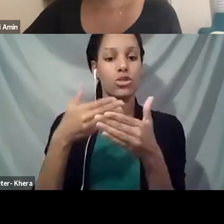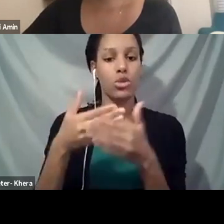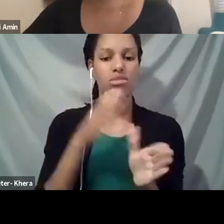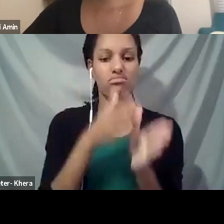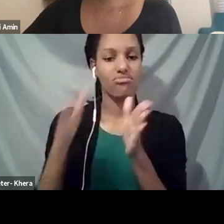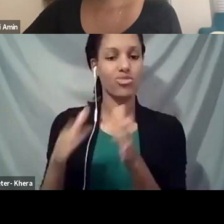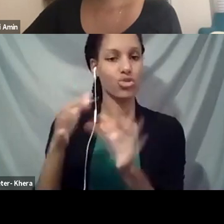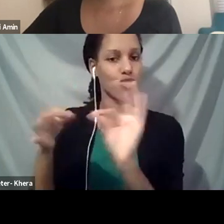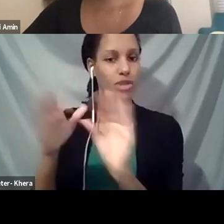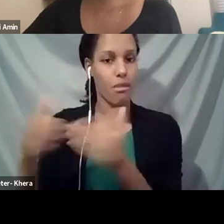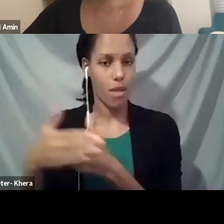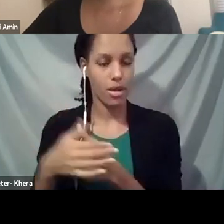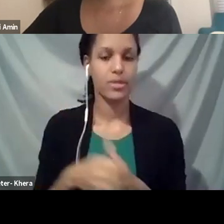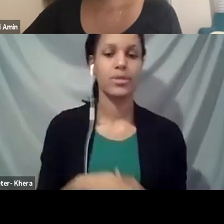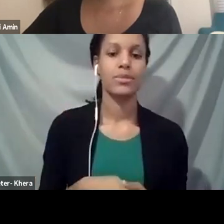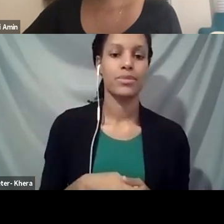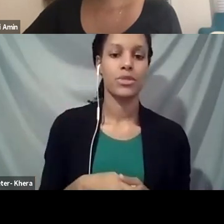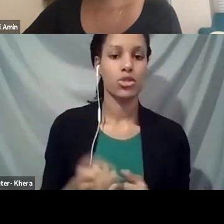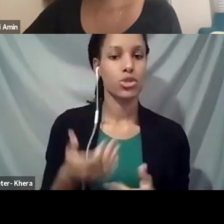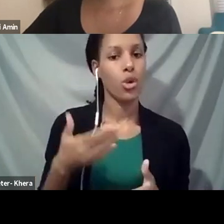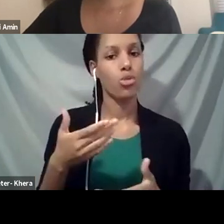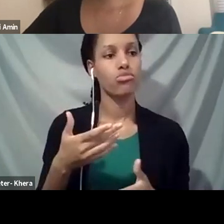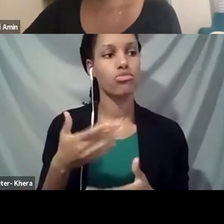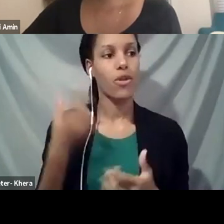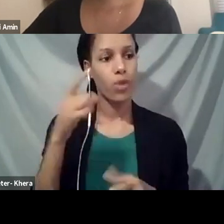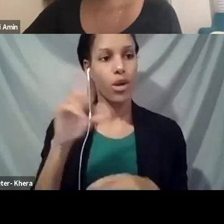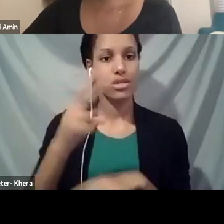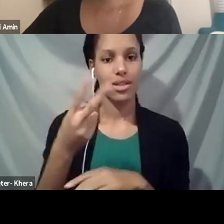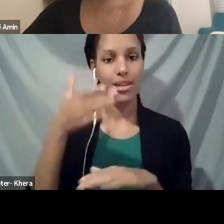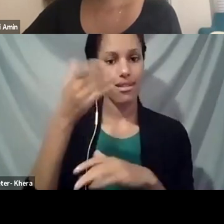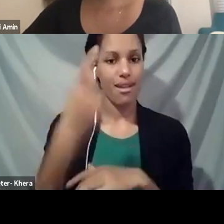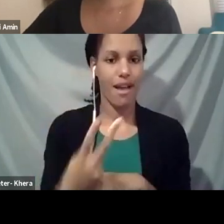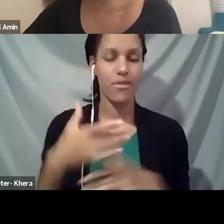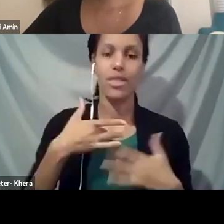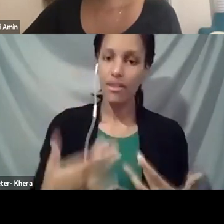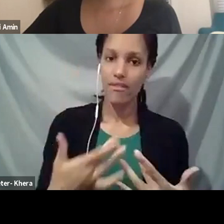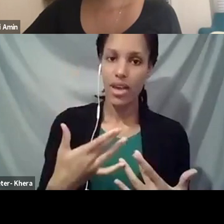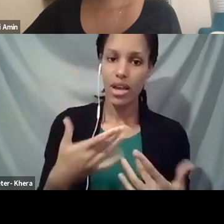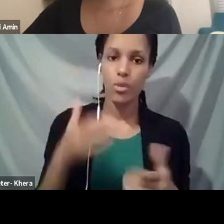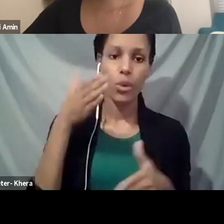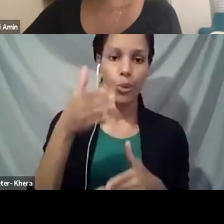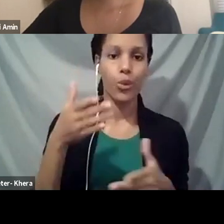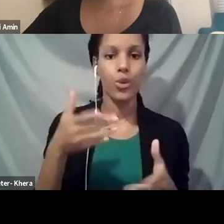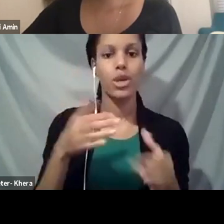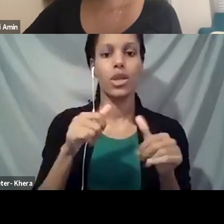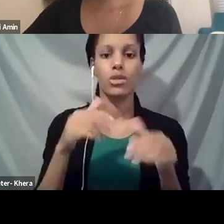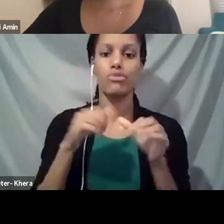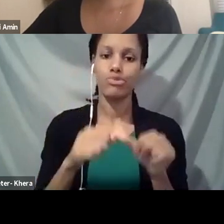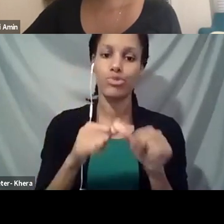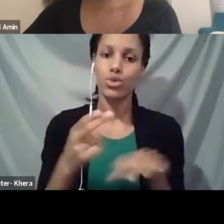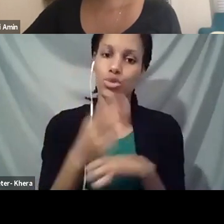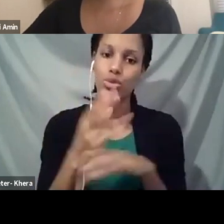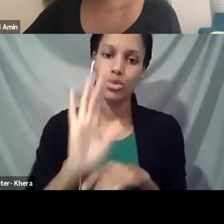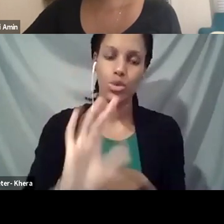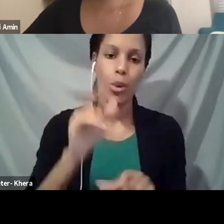we'll draw kind of from those questions for the second half of our event. Without further ado, it is my honor to